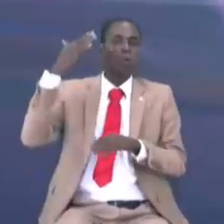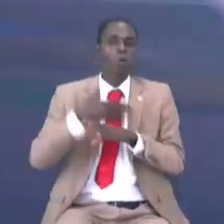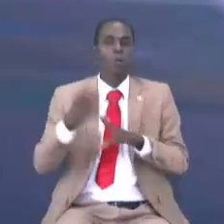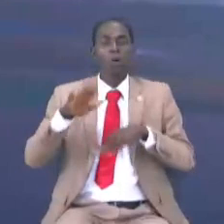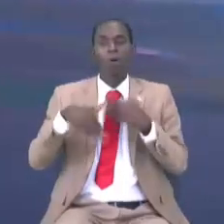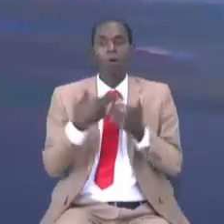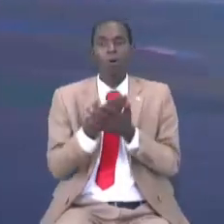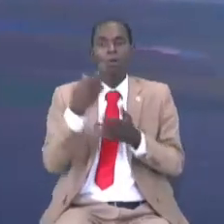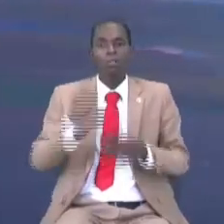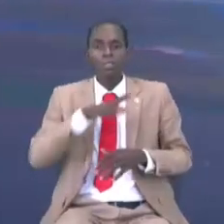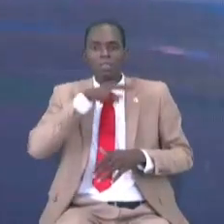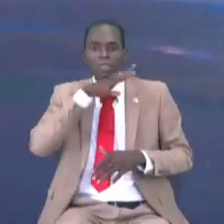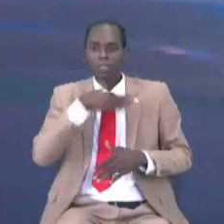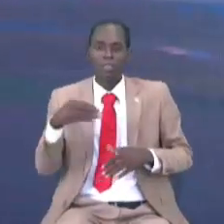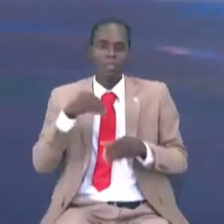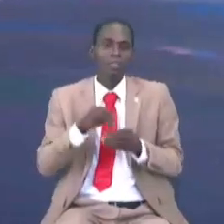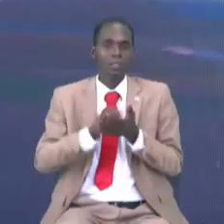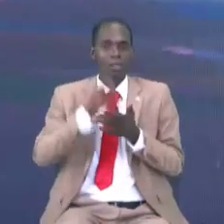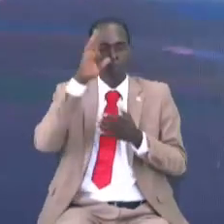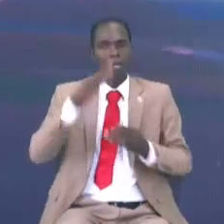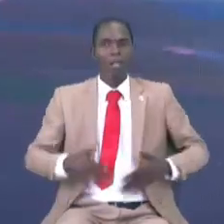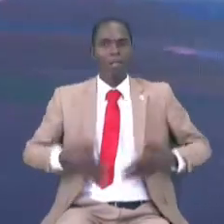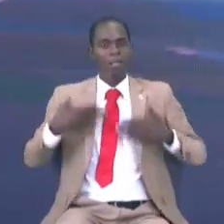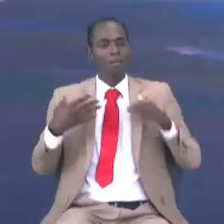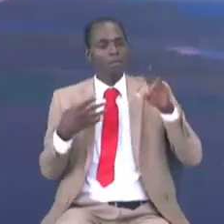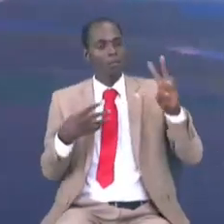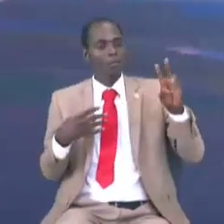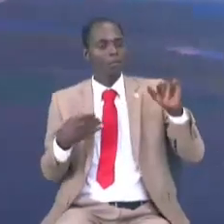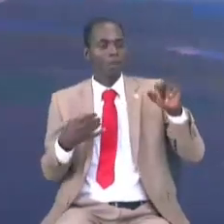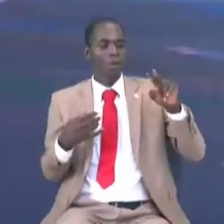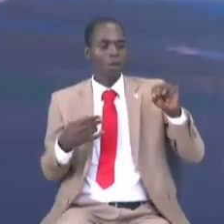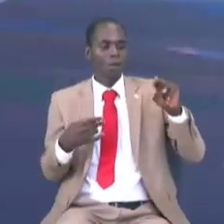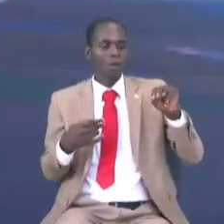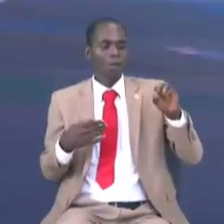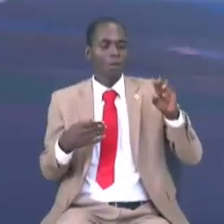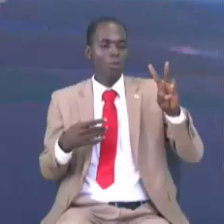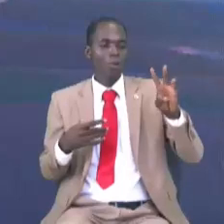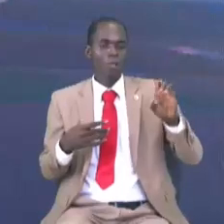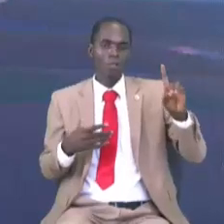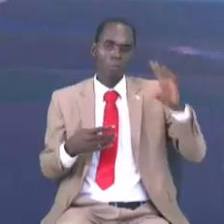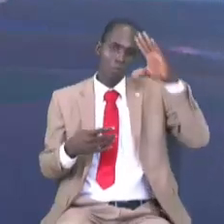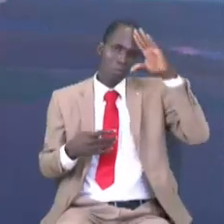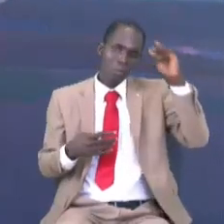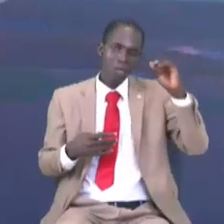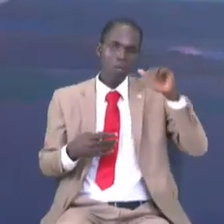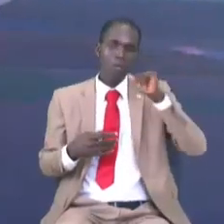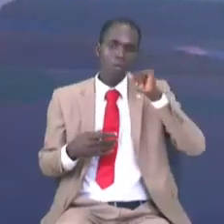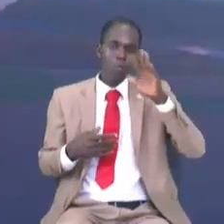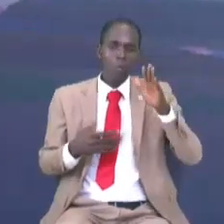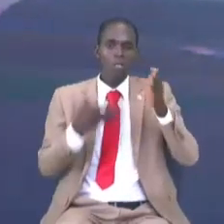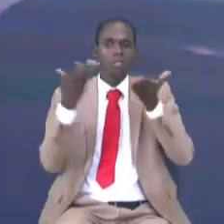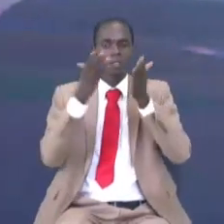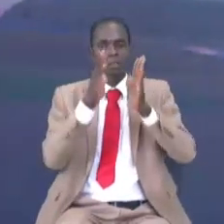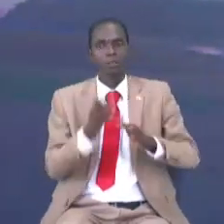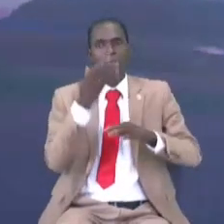a winnowed woman, a winnowed servant of God. And now that was winnowed, and it was